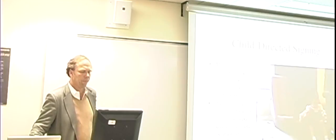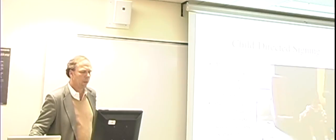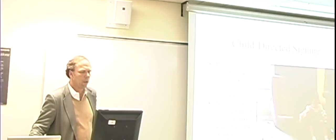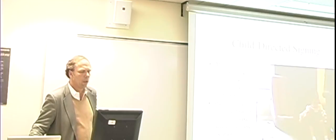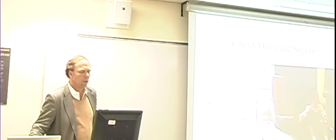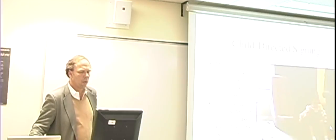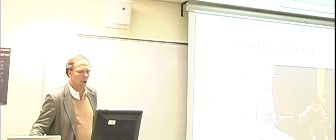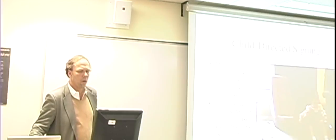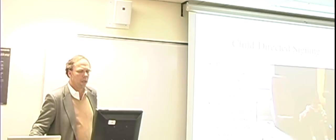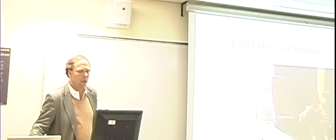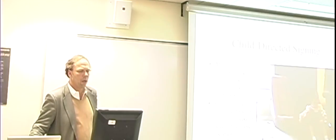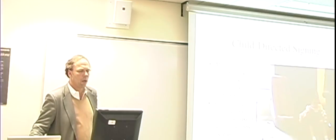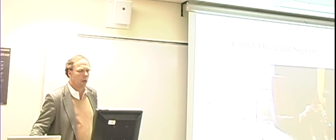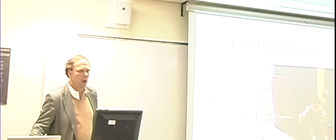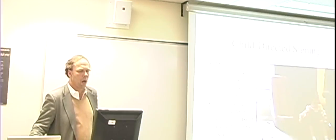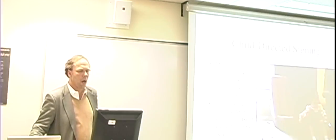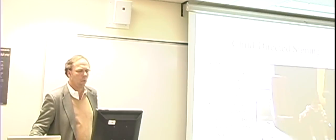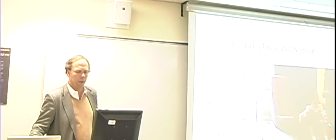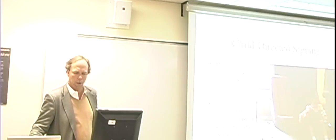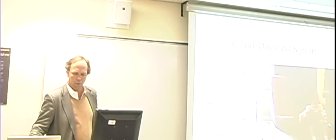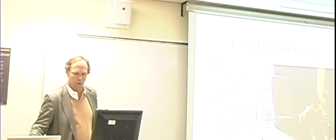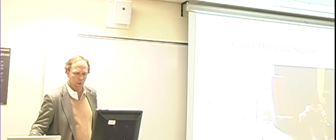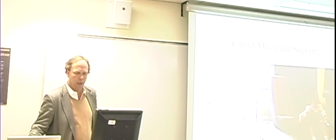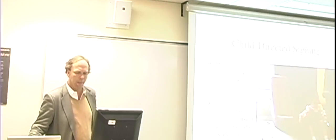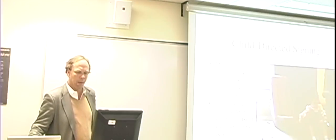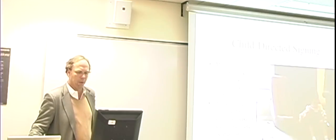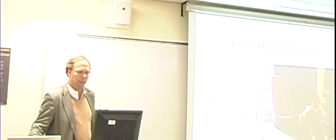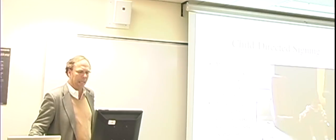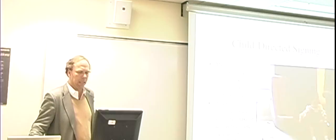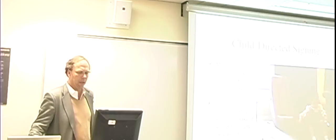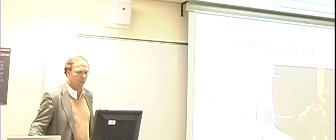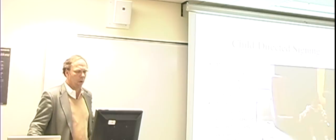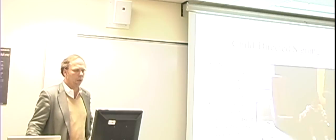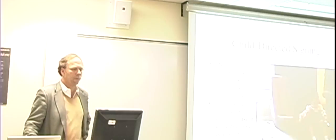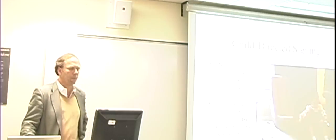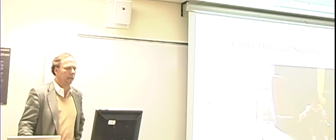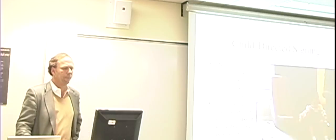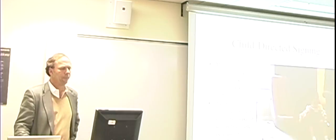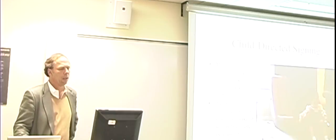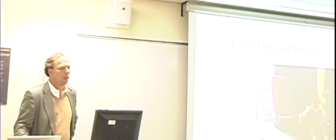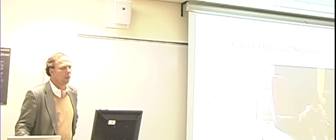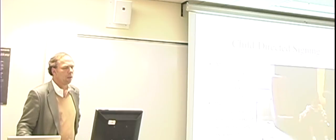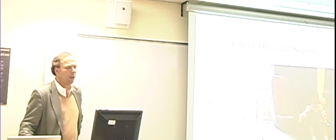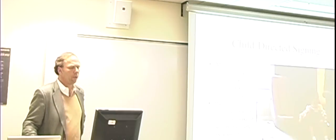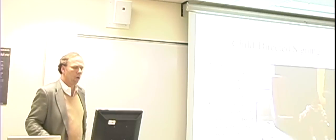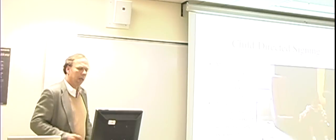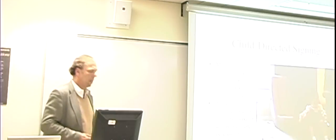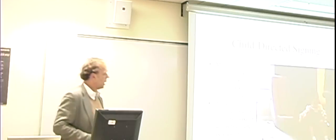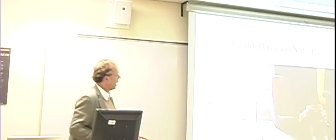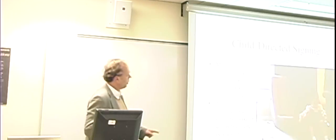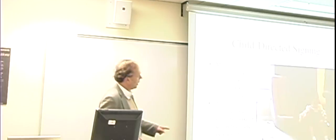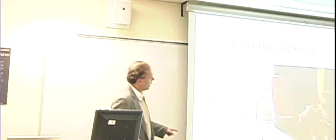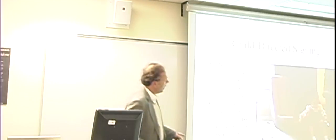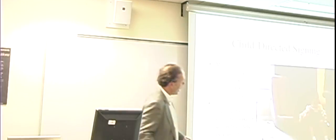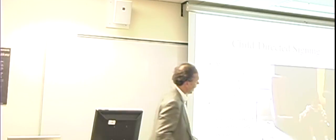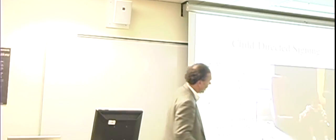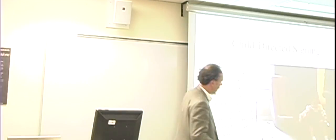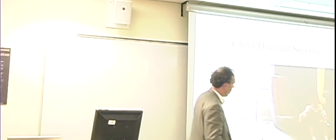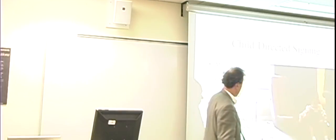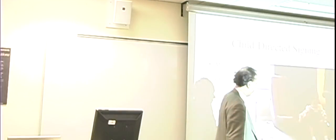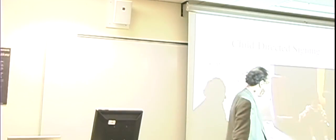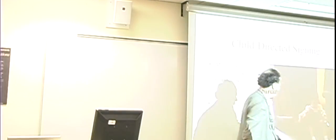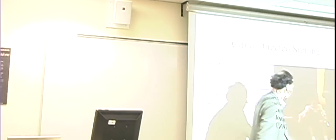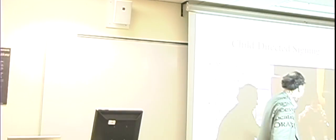child. So here, I want you, hopefully I'll be able to play this right off the bat. The mother is labeling